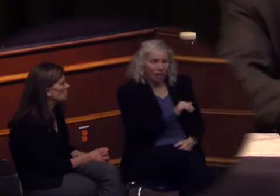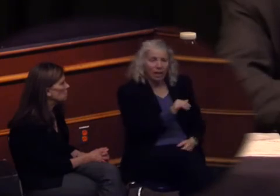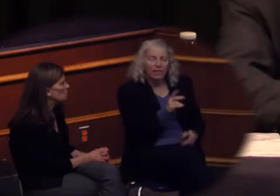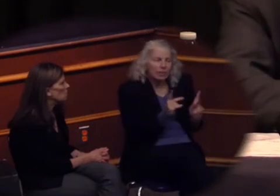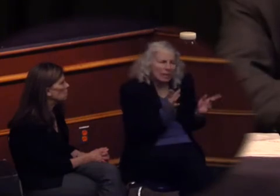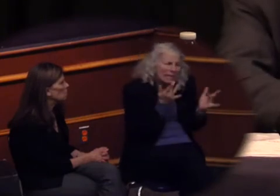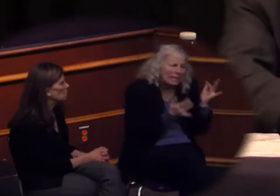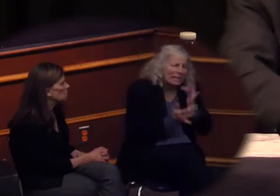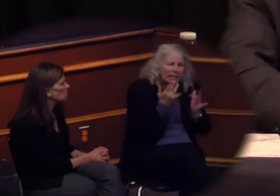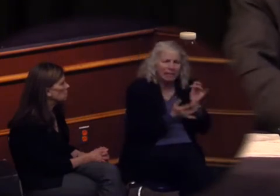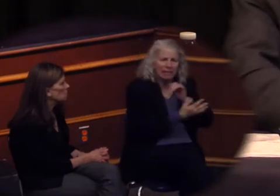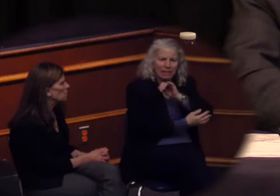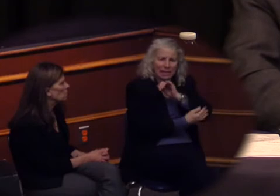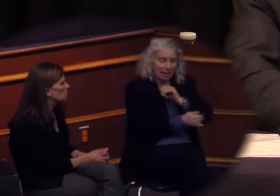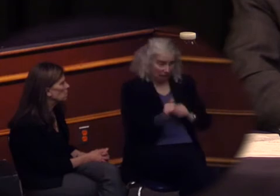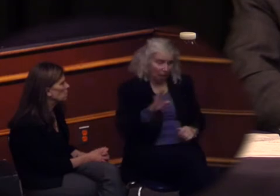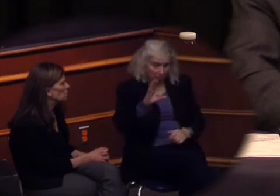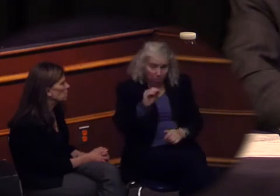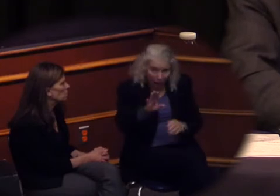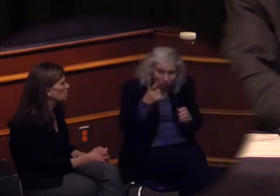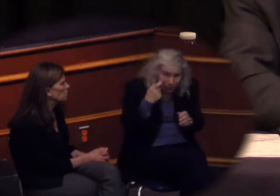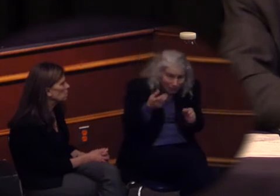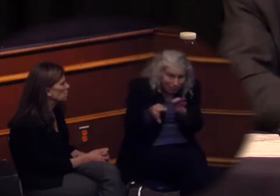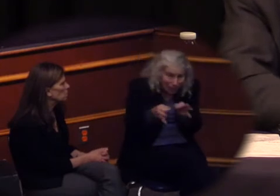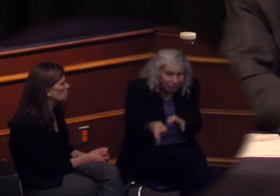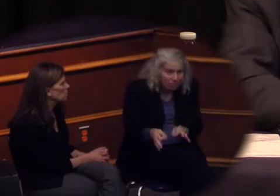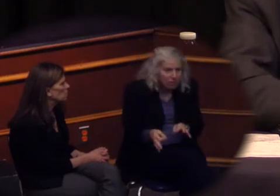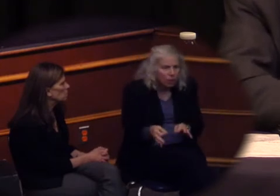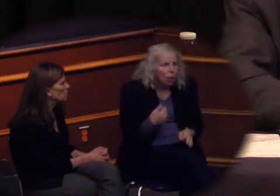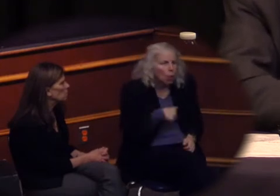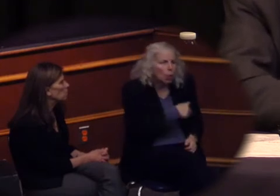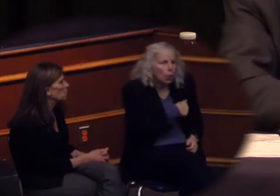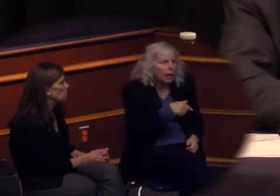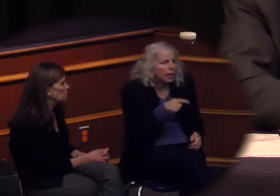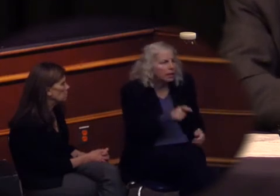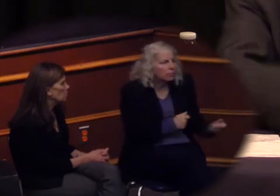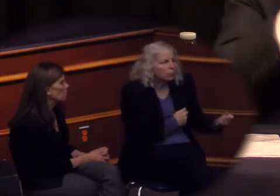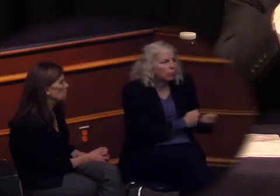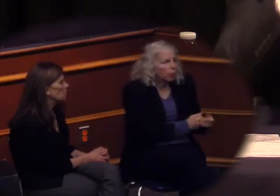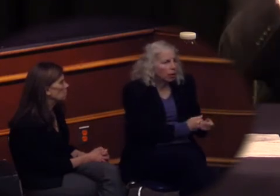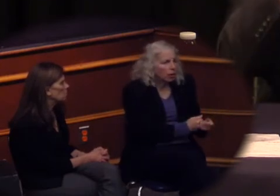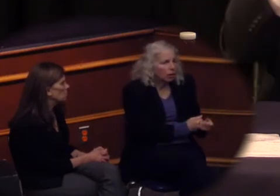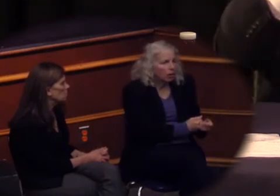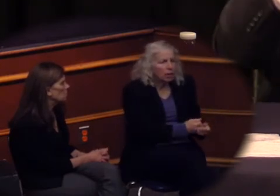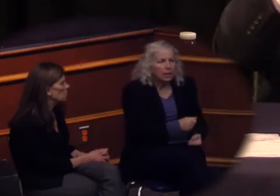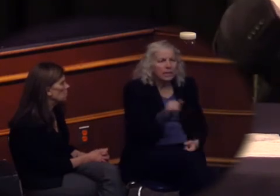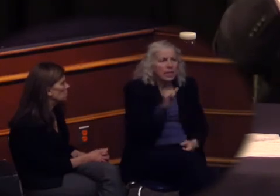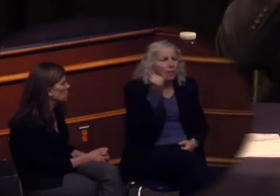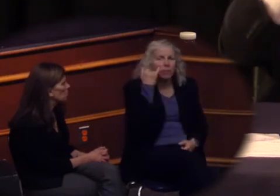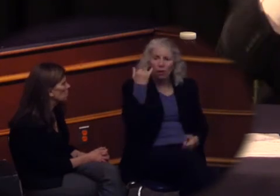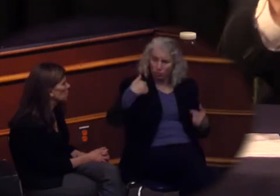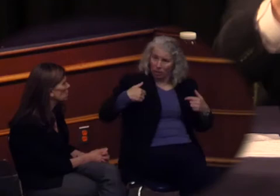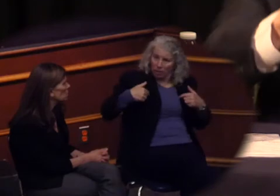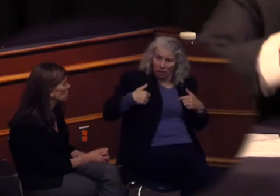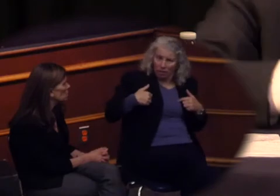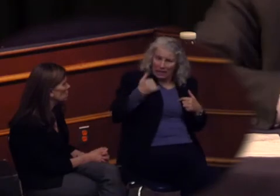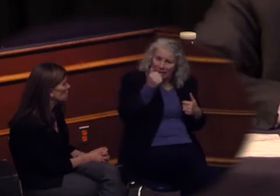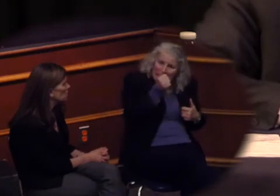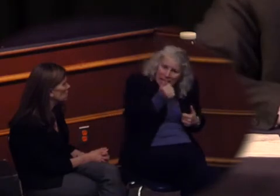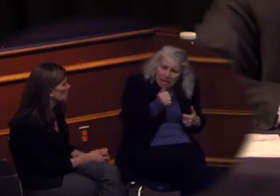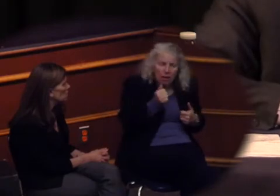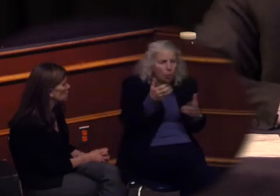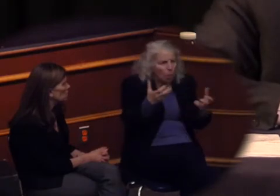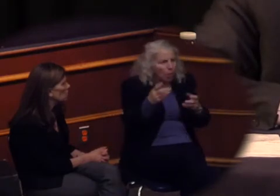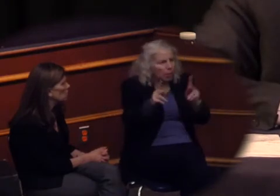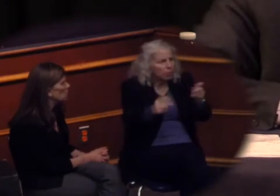hard times that Bob eloquently described, we need to be there for them. Just as we would want them to be there for